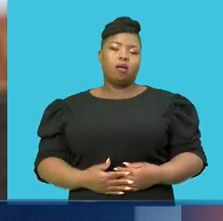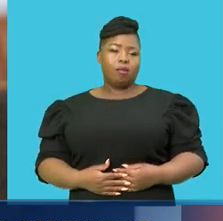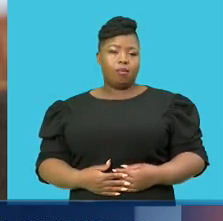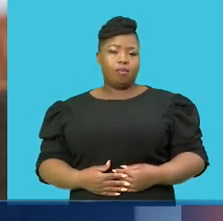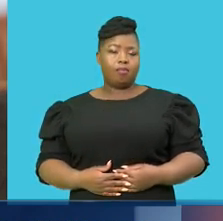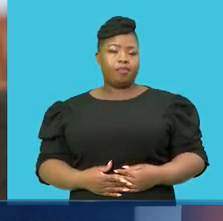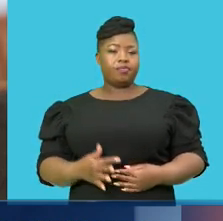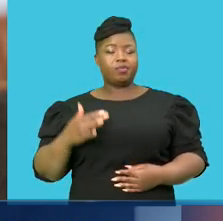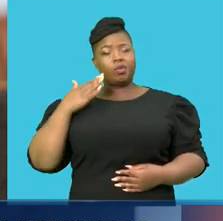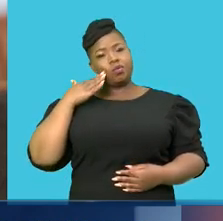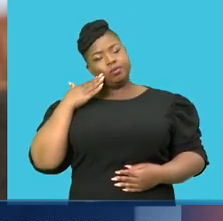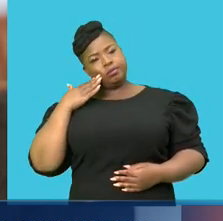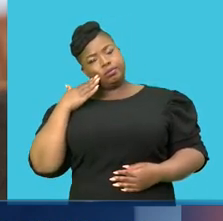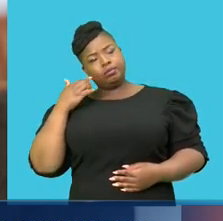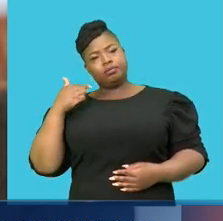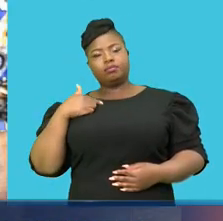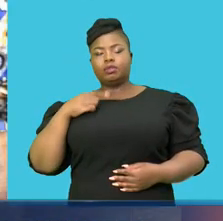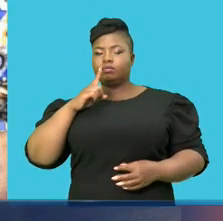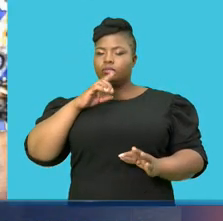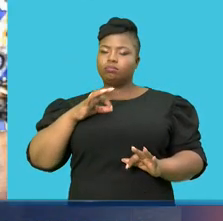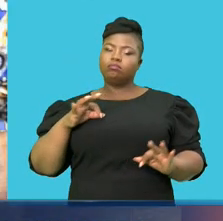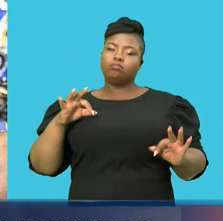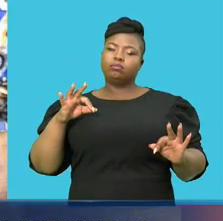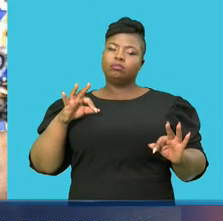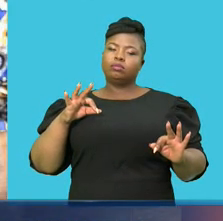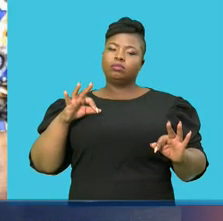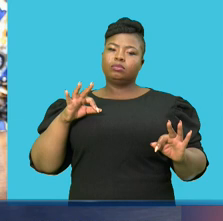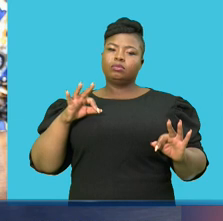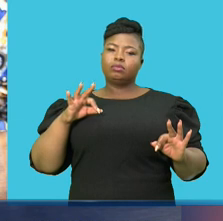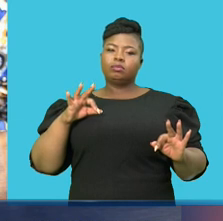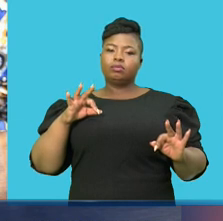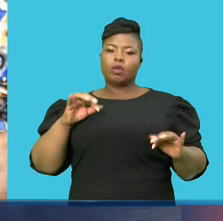when I was still, and waited in silence,